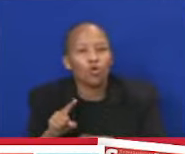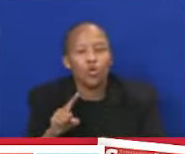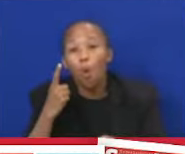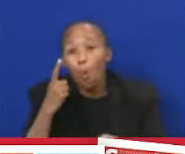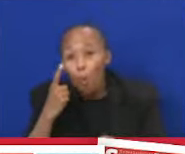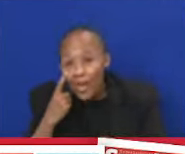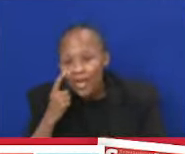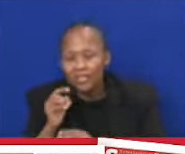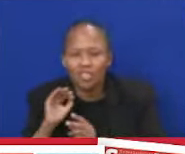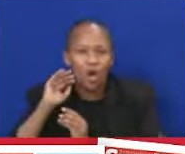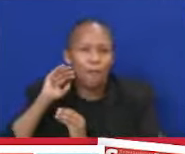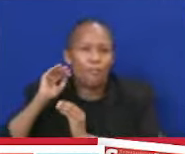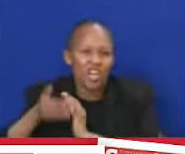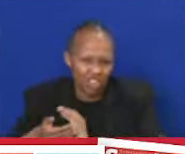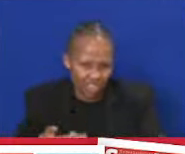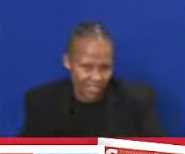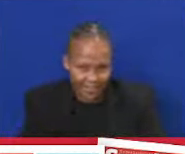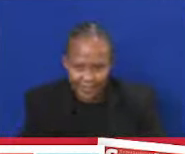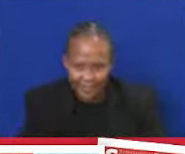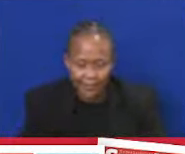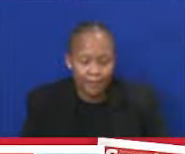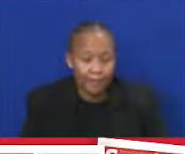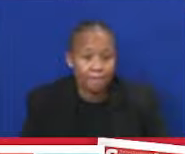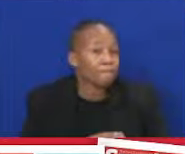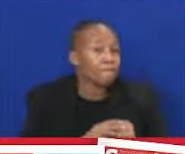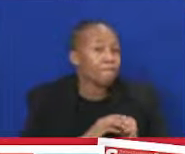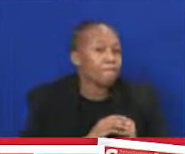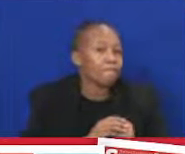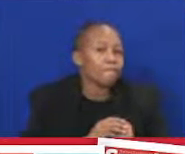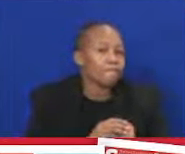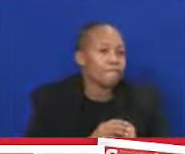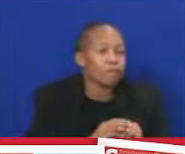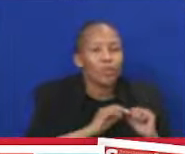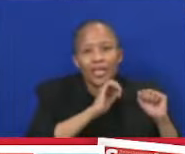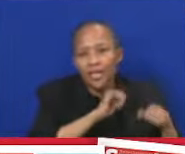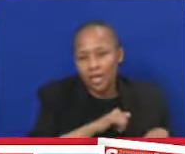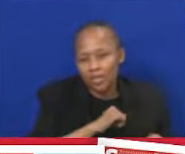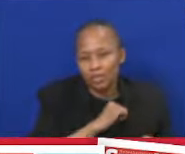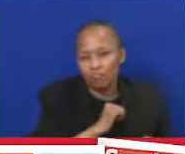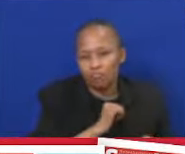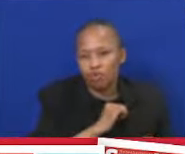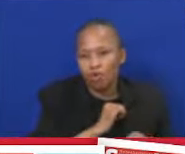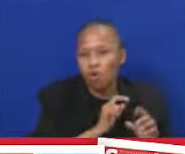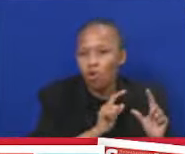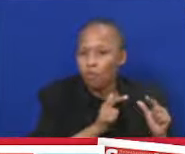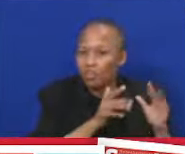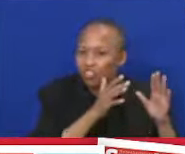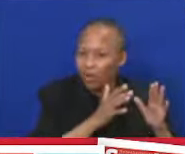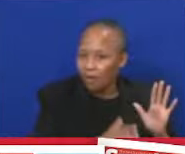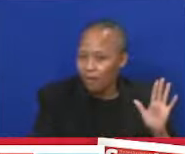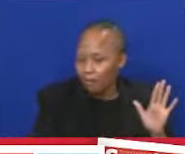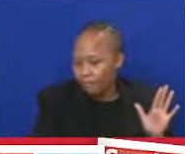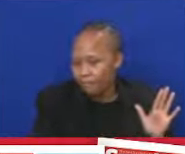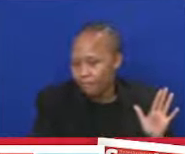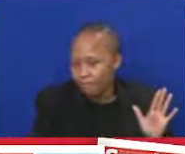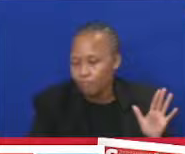You do Yes, confirm that? Yes, Commissioners. When we have